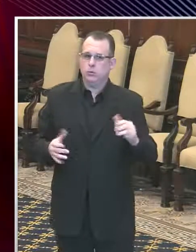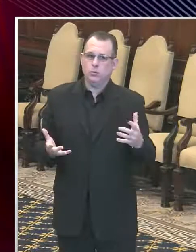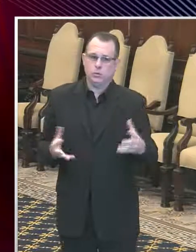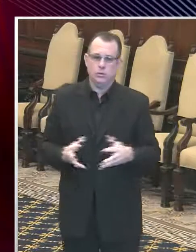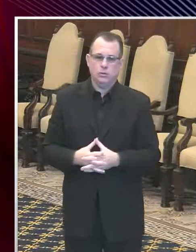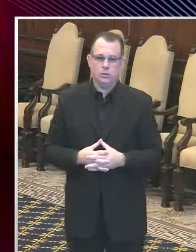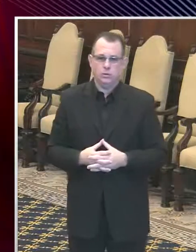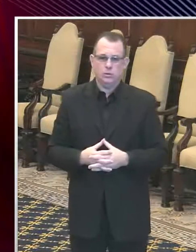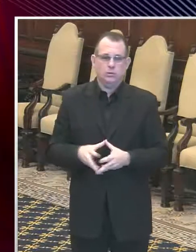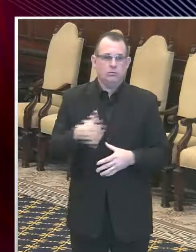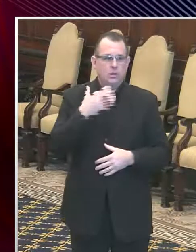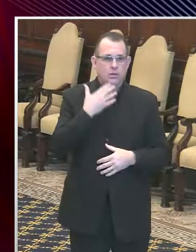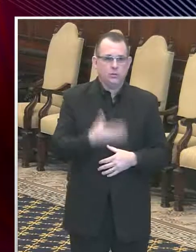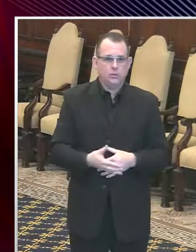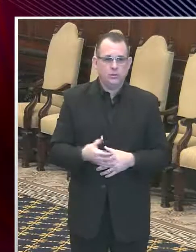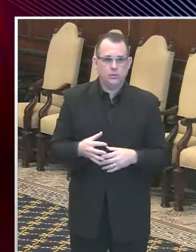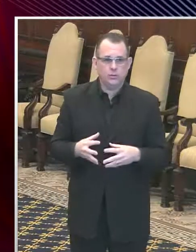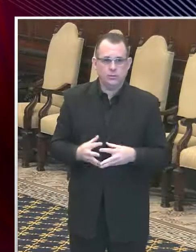guys.